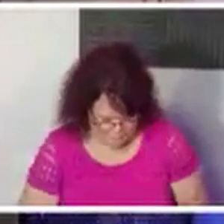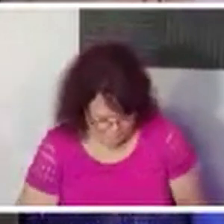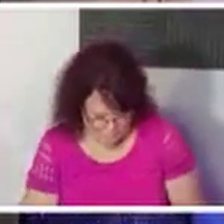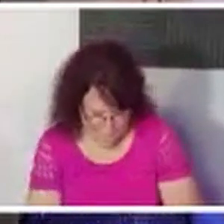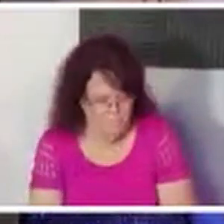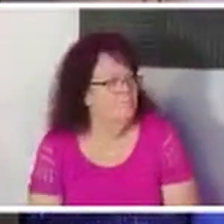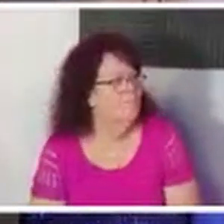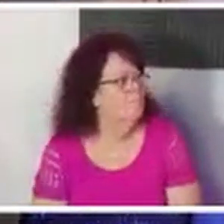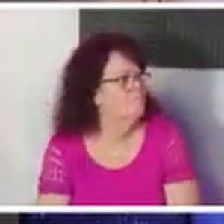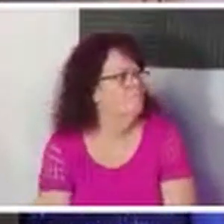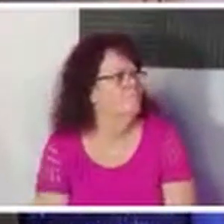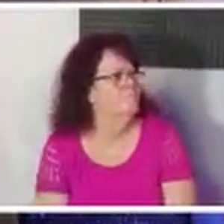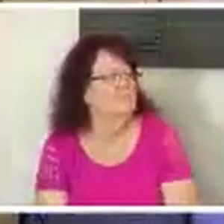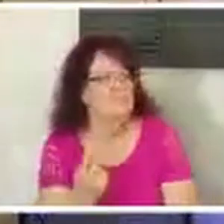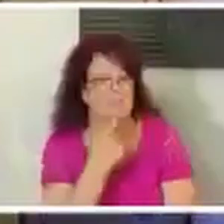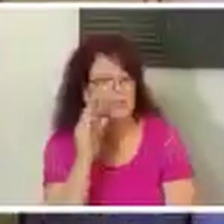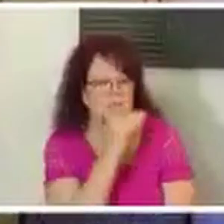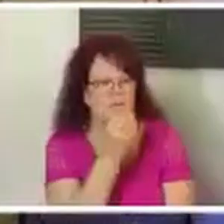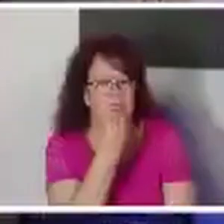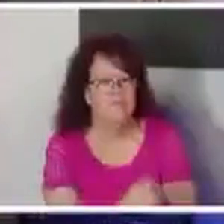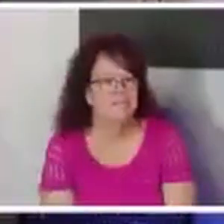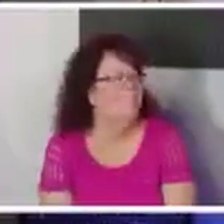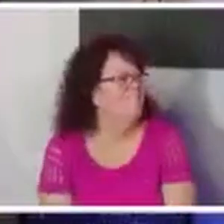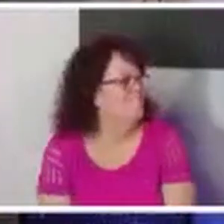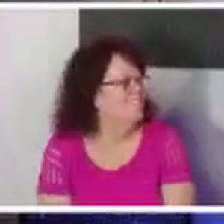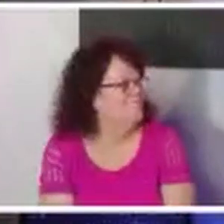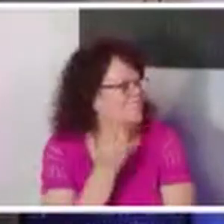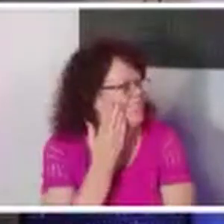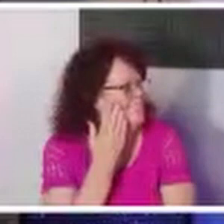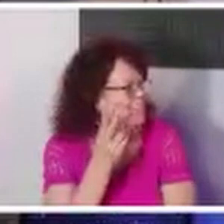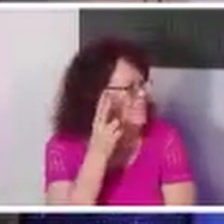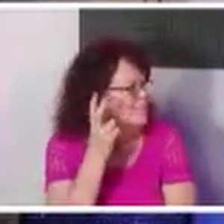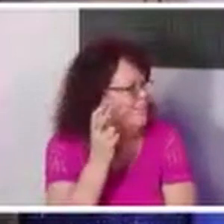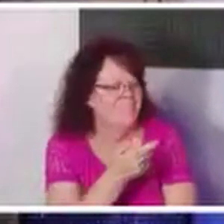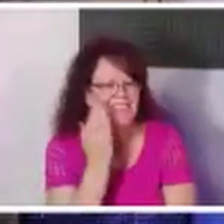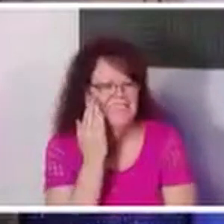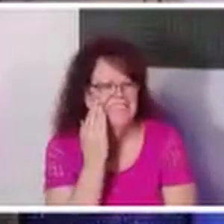someone's like, dude, shut up, let's eat. All right. I know, I heard you.